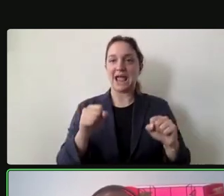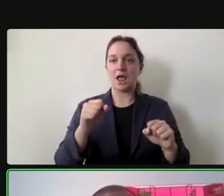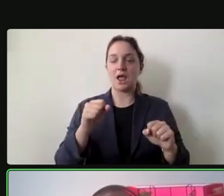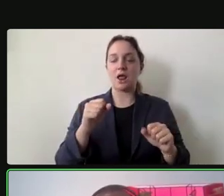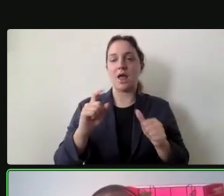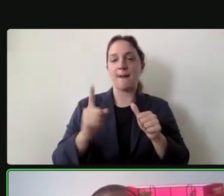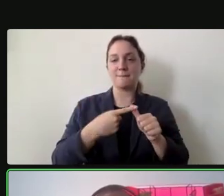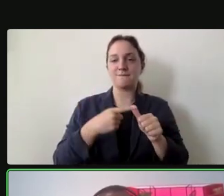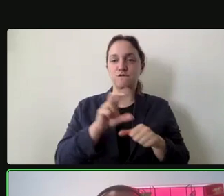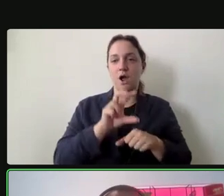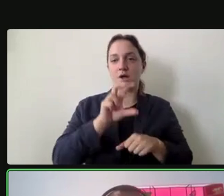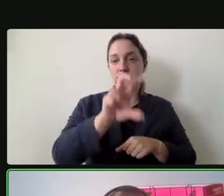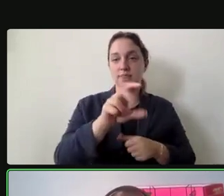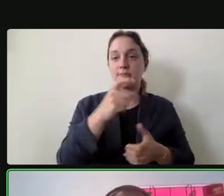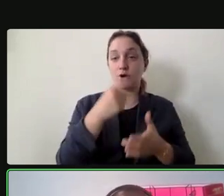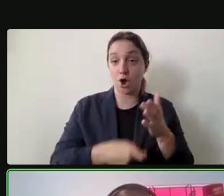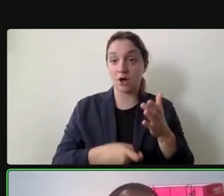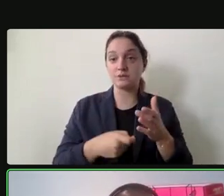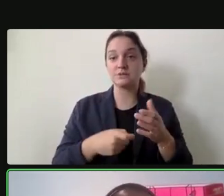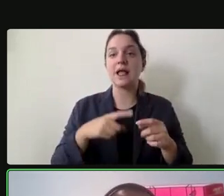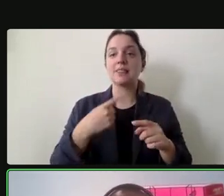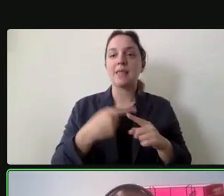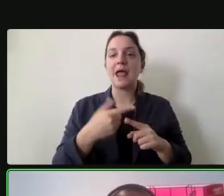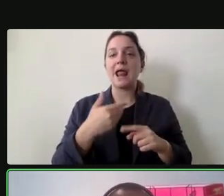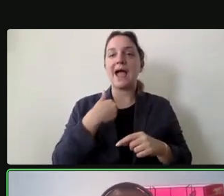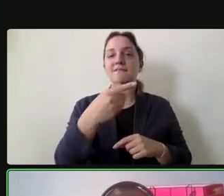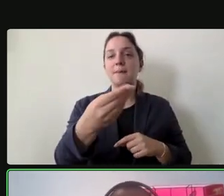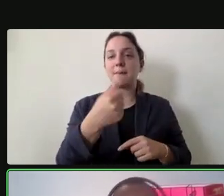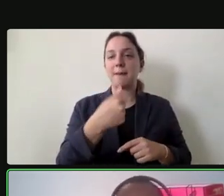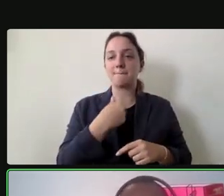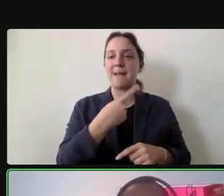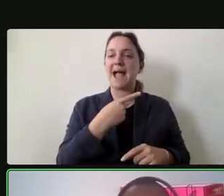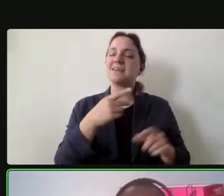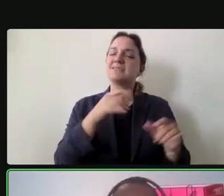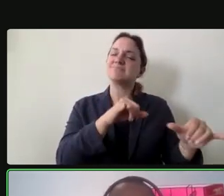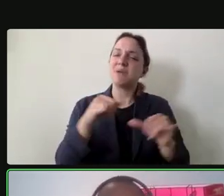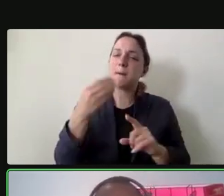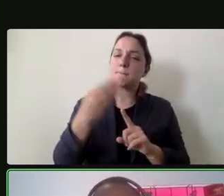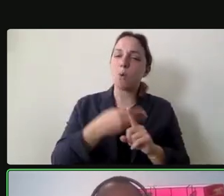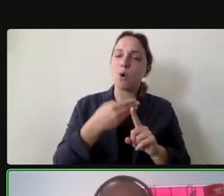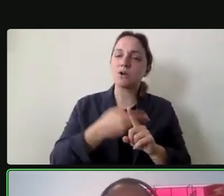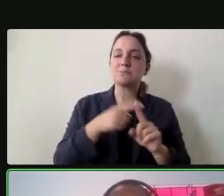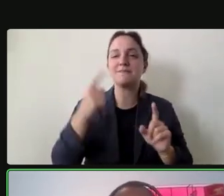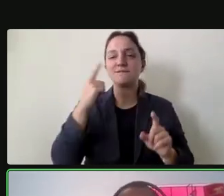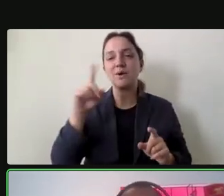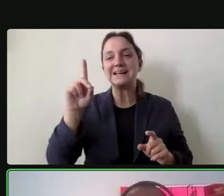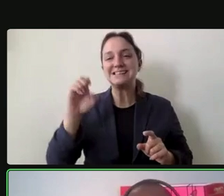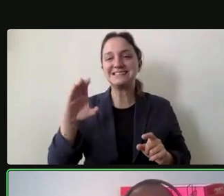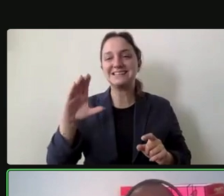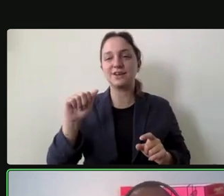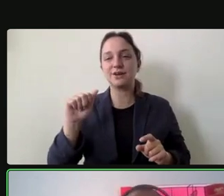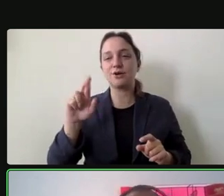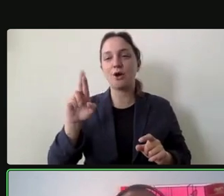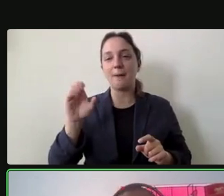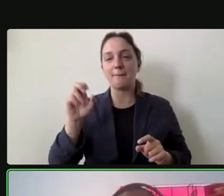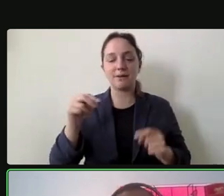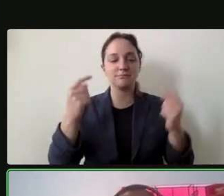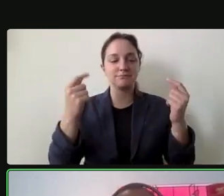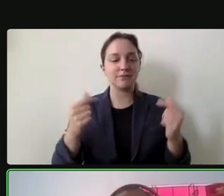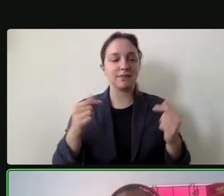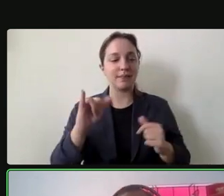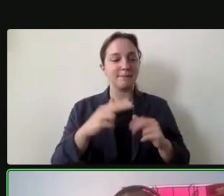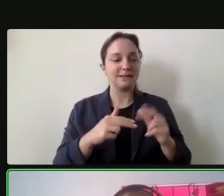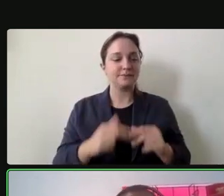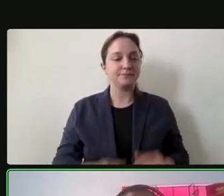of decarbonizing buildings and have that repaid over time, kind of like a mortgage for decarbonizing a building. And then last, we know that we